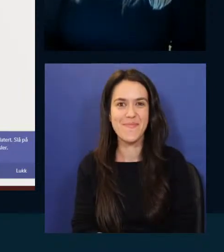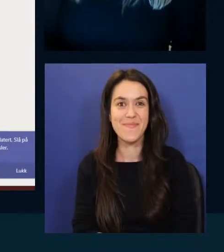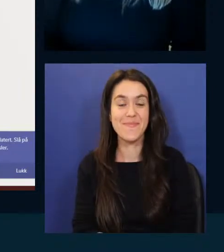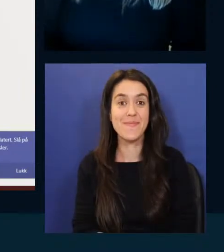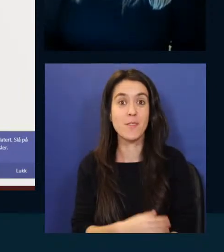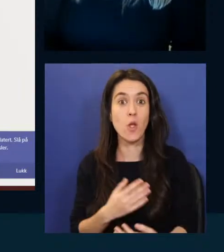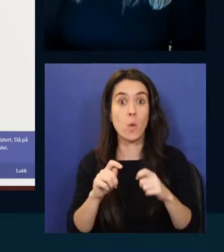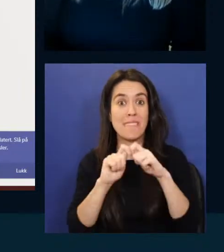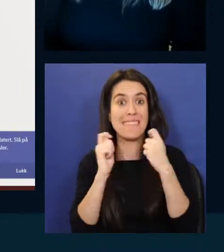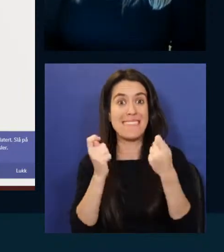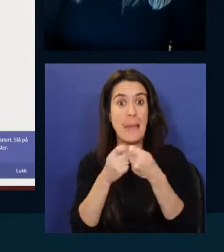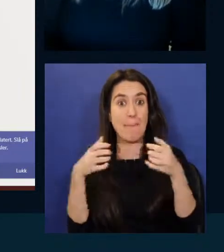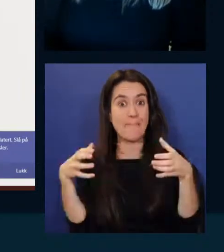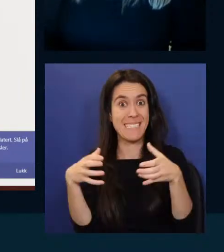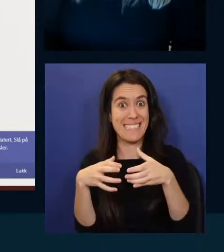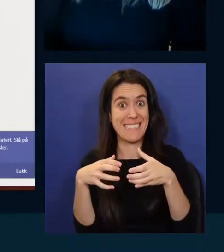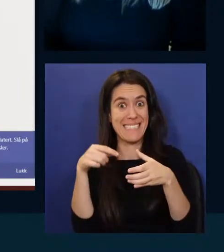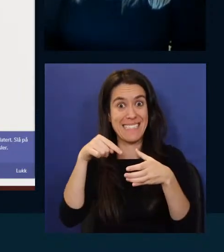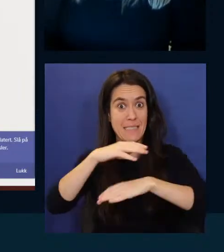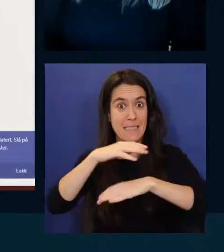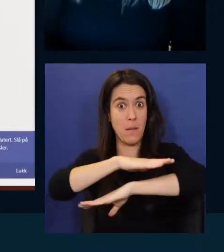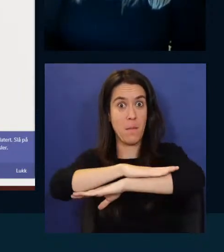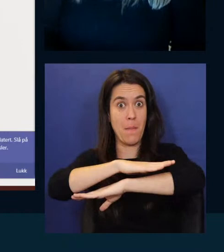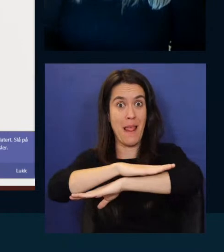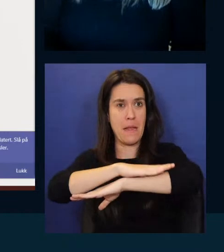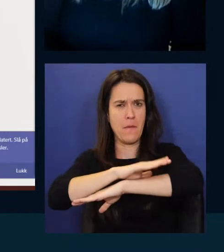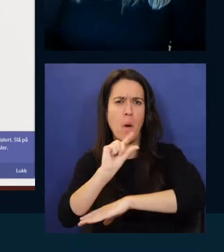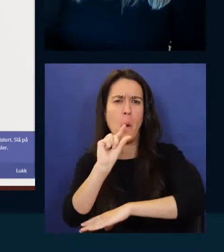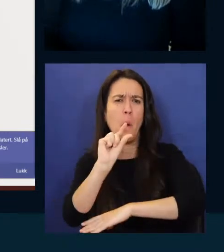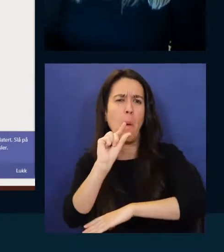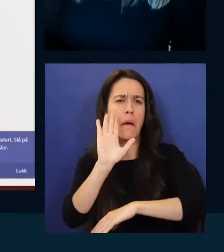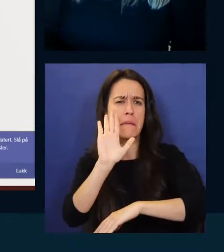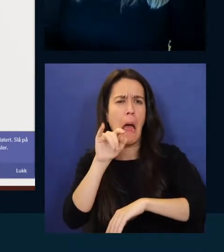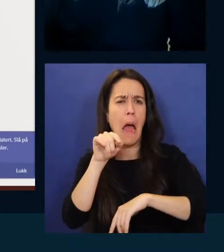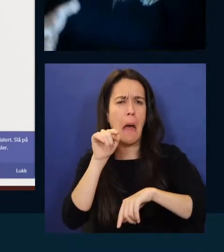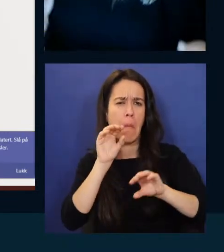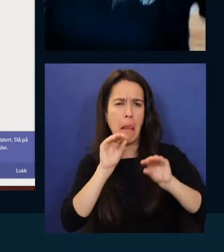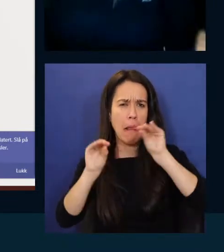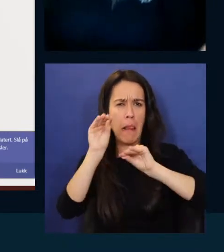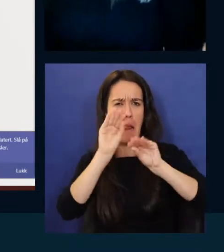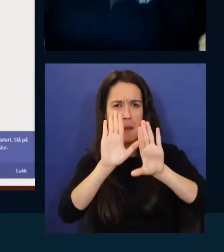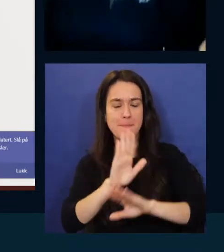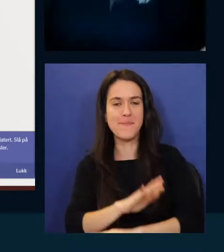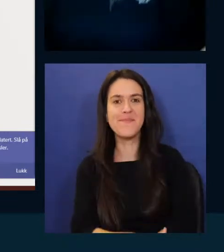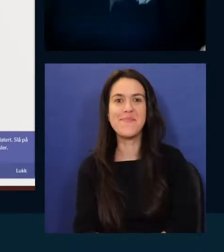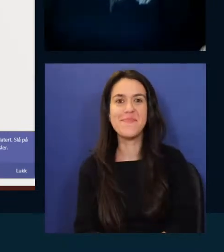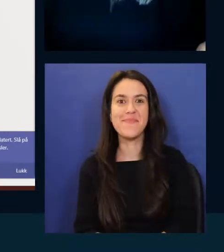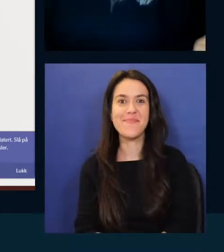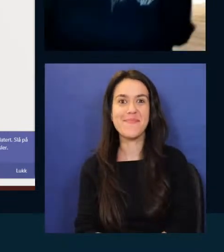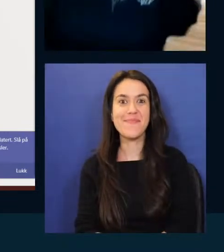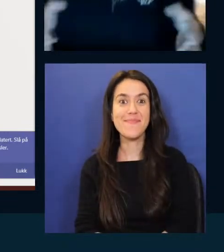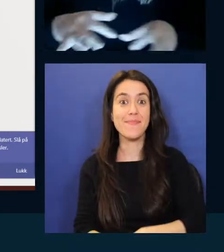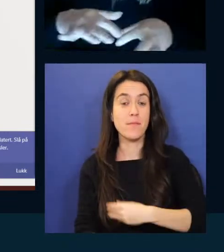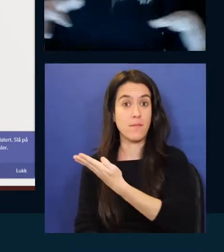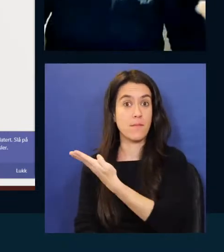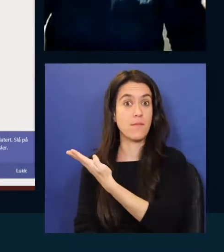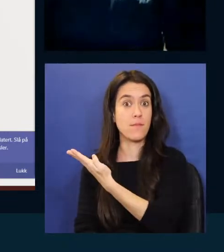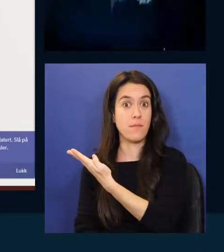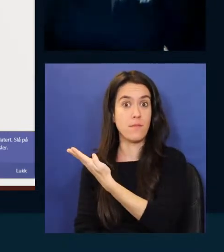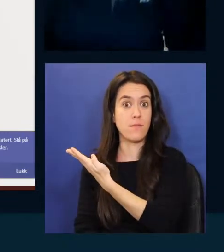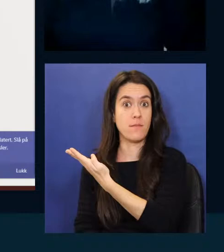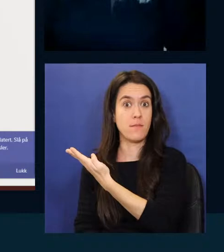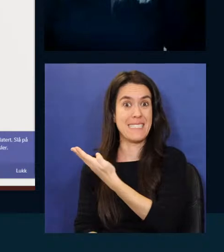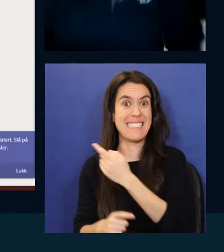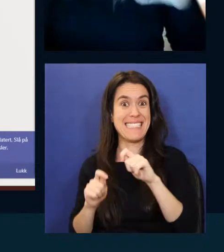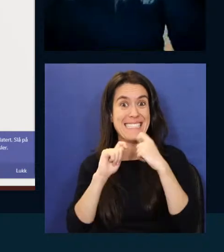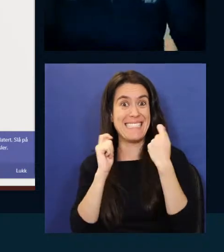Teams, let me just hold this for a second so you can see. This is the Teams experience,